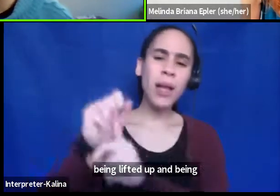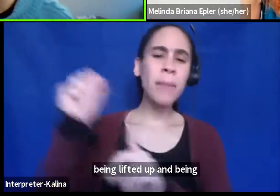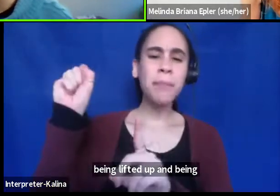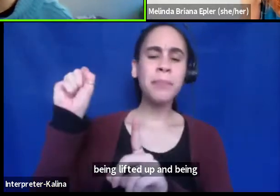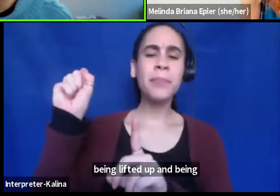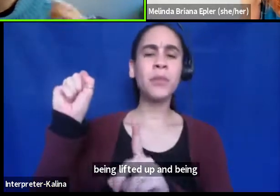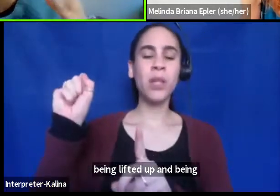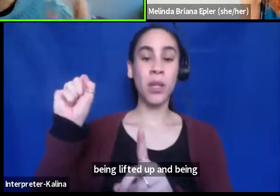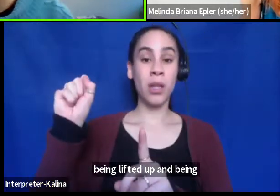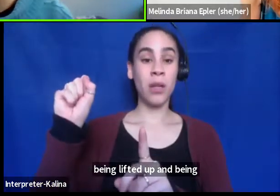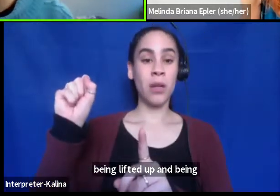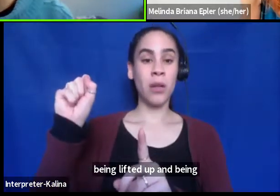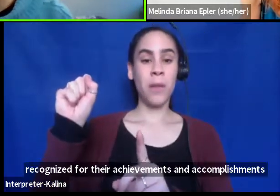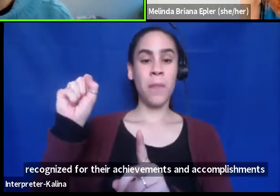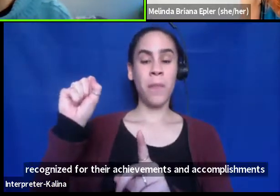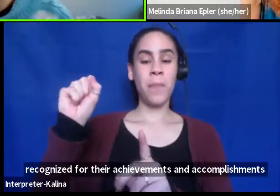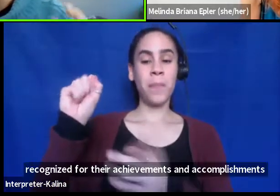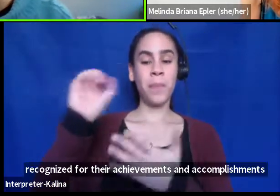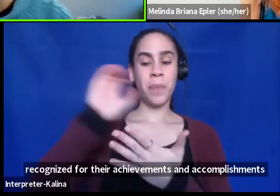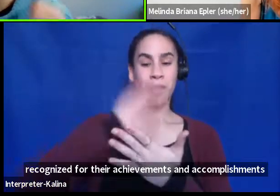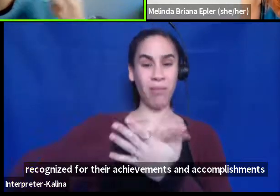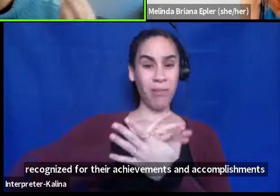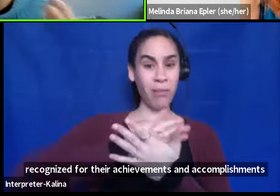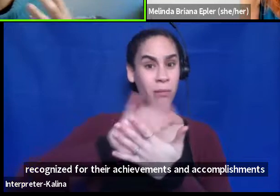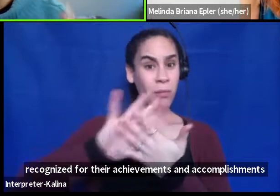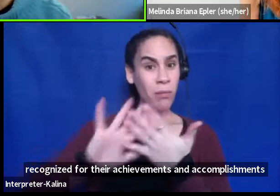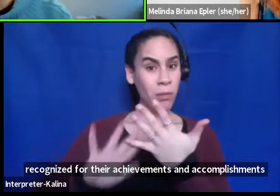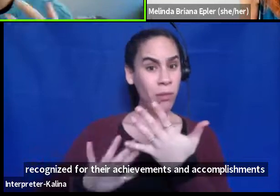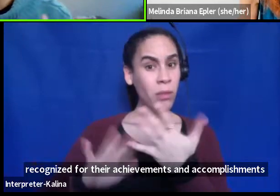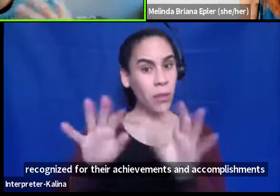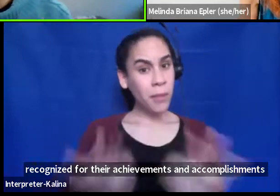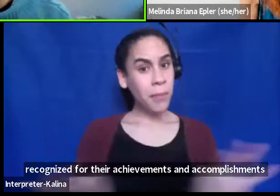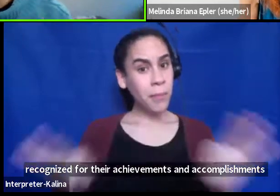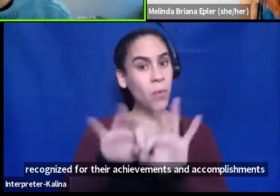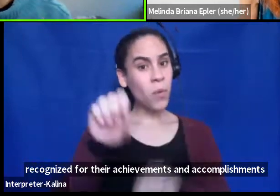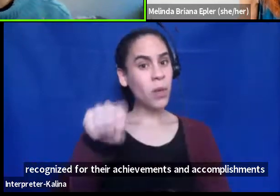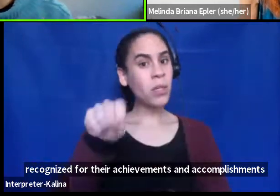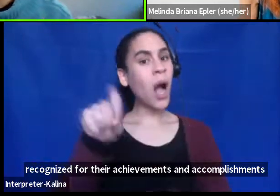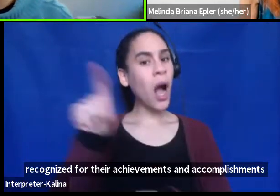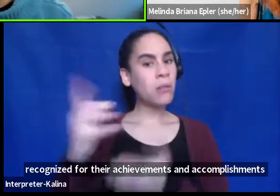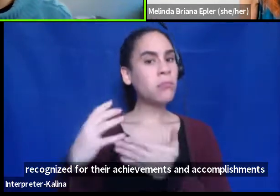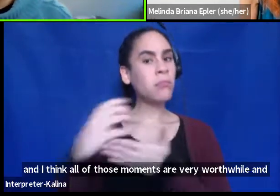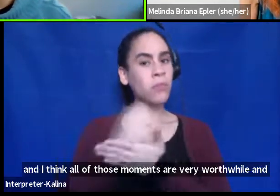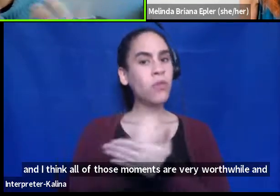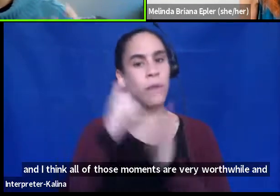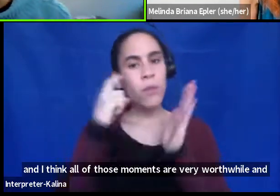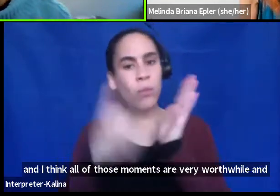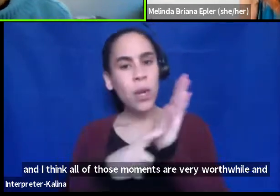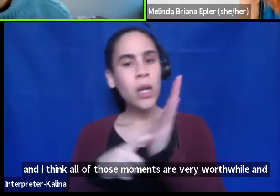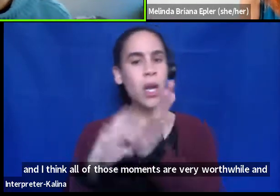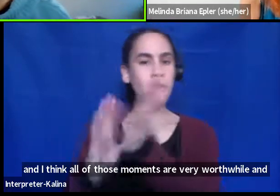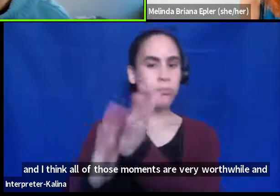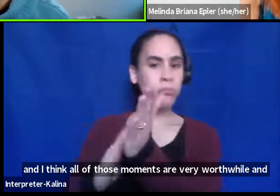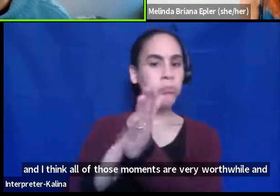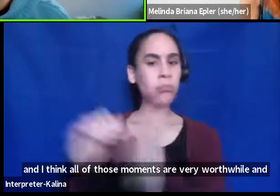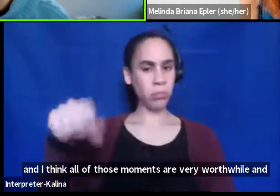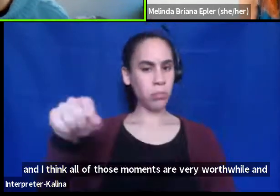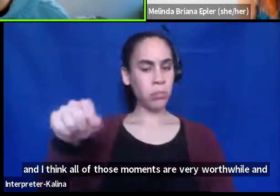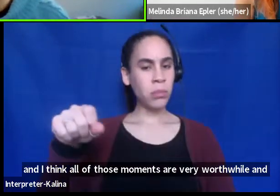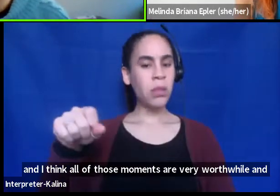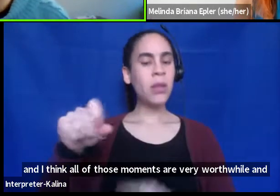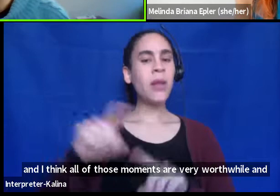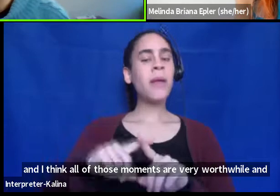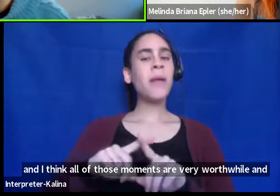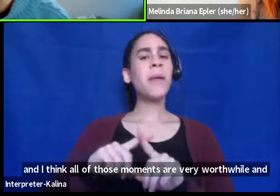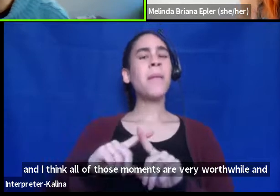those moments are very worthwhile, and people do deserve to sort of like be recognized and et cetera. But